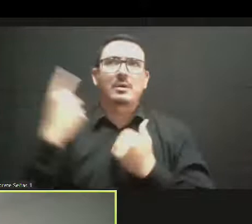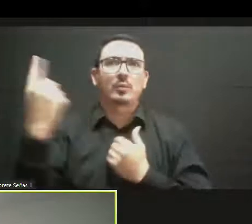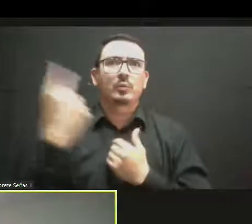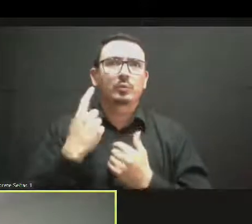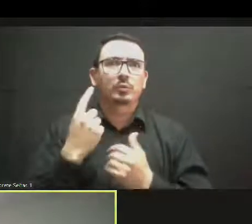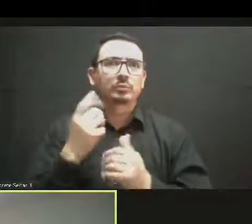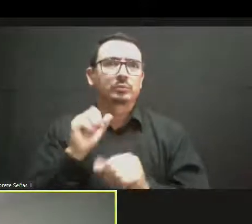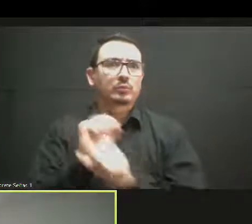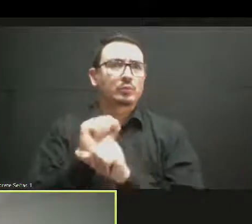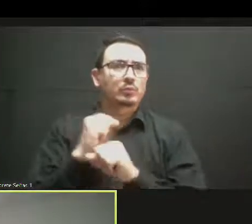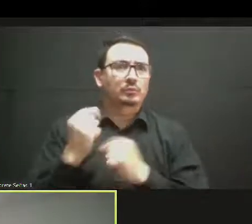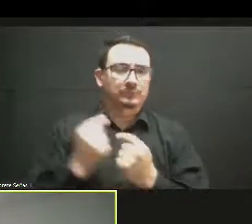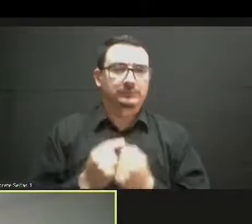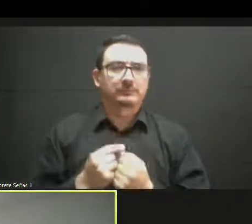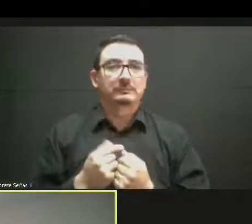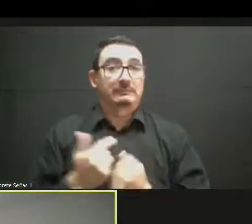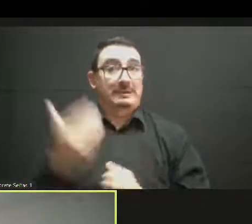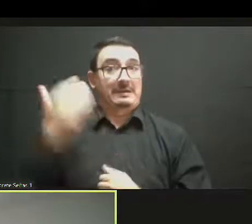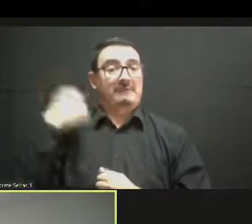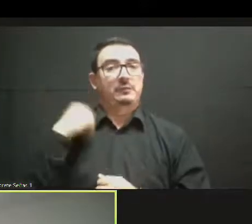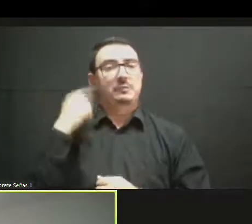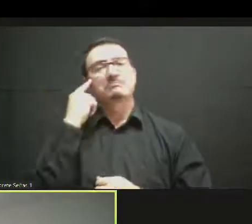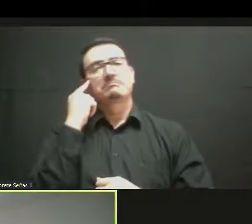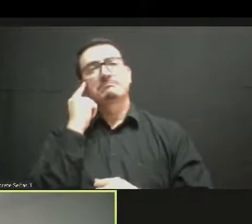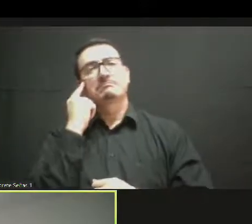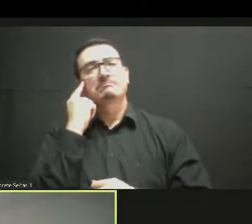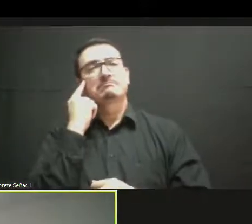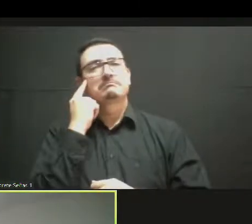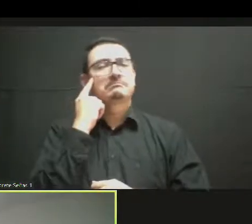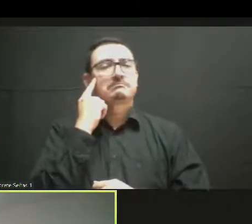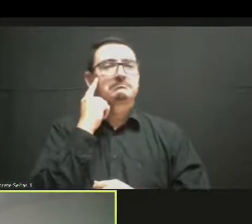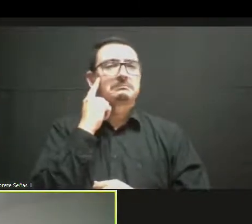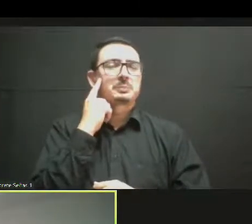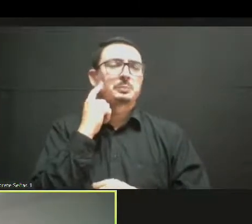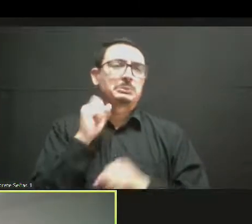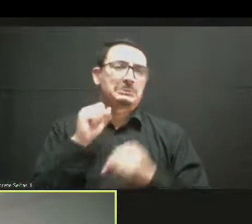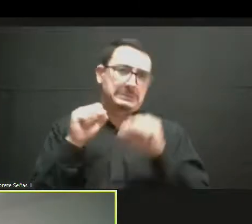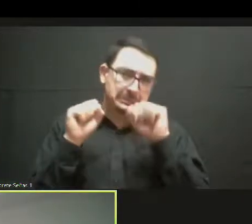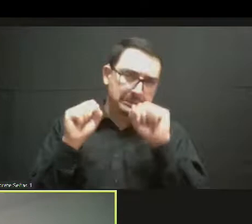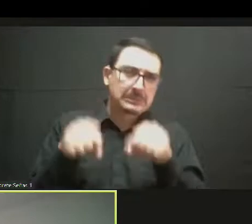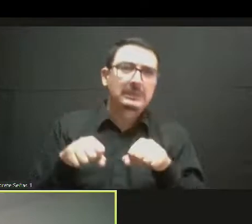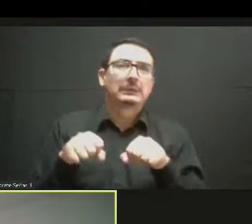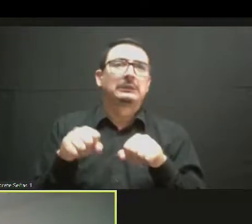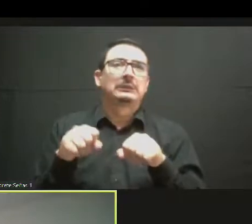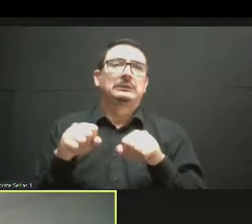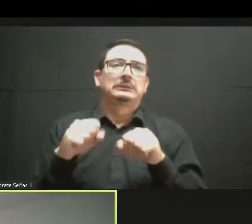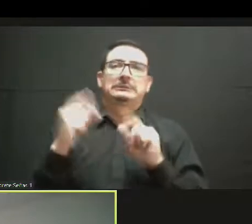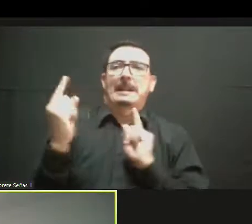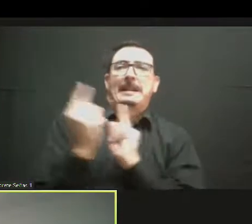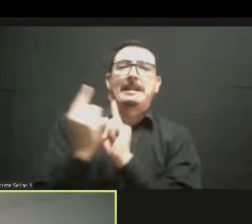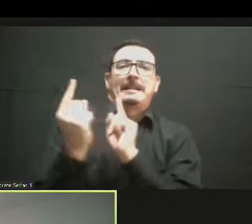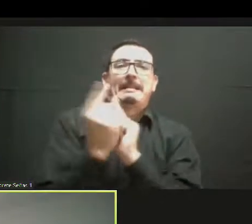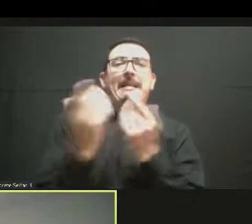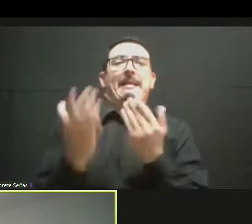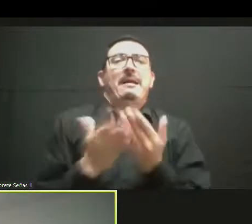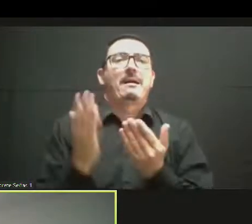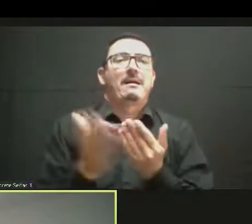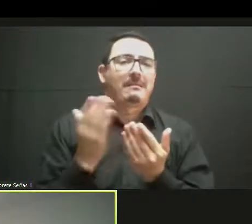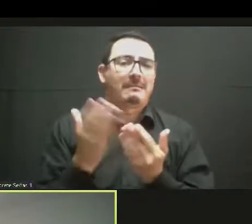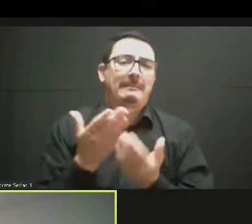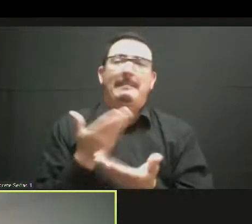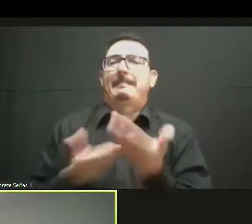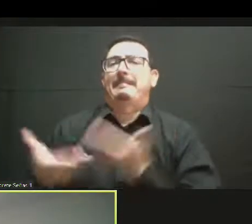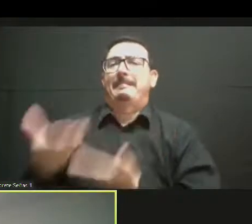engineering based, et cetera. So building up on what we're seeing abroad, we have several, and it's actually a